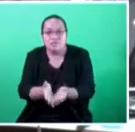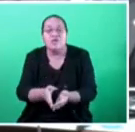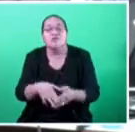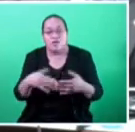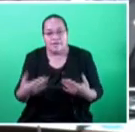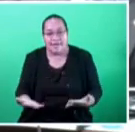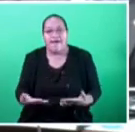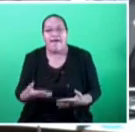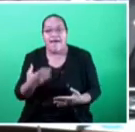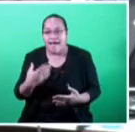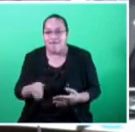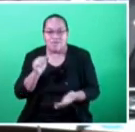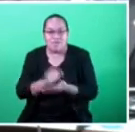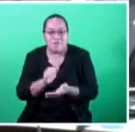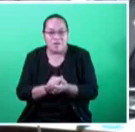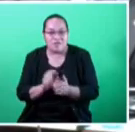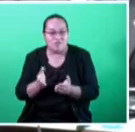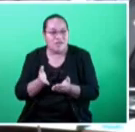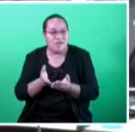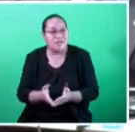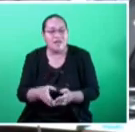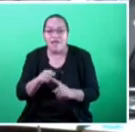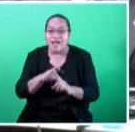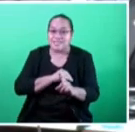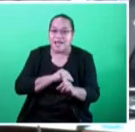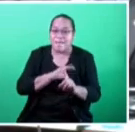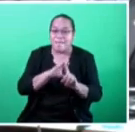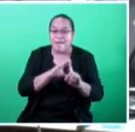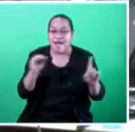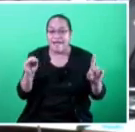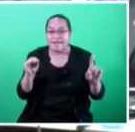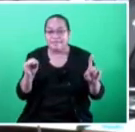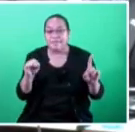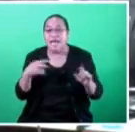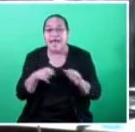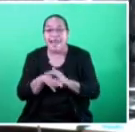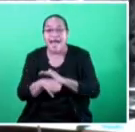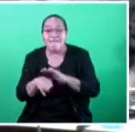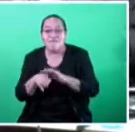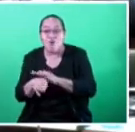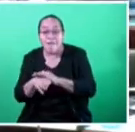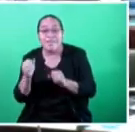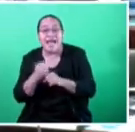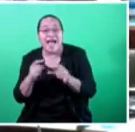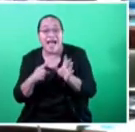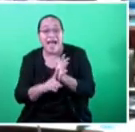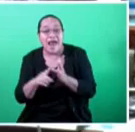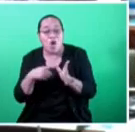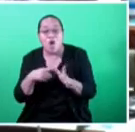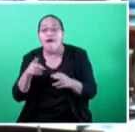done a lot of drainage work. For example, villages in Navua, Galoa village, we